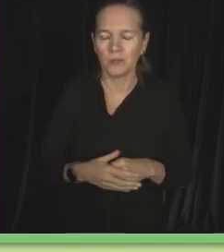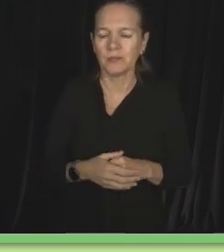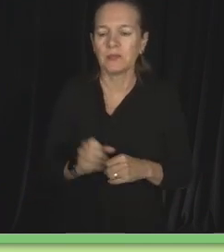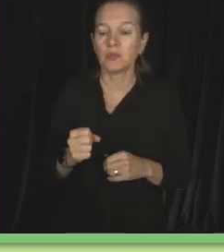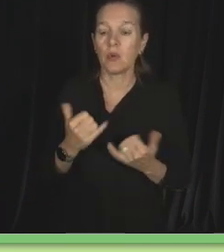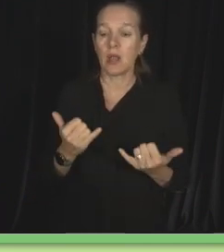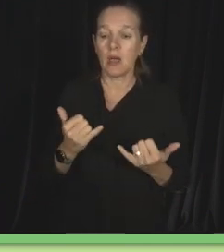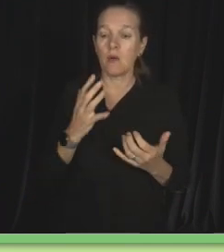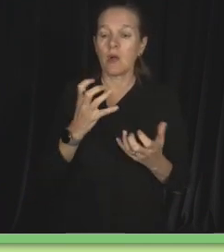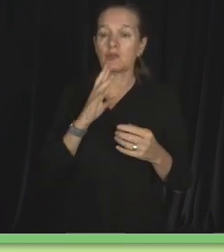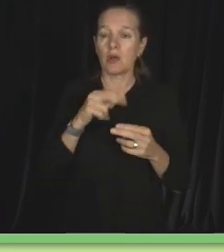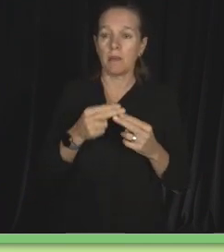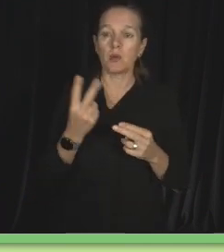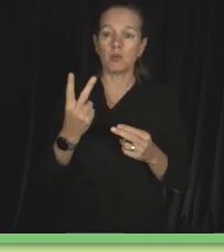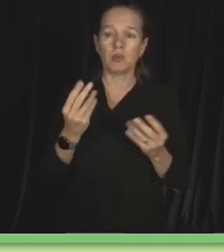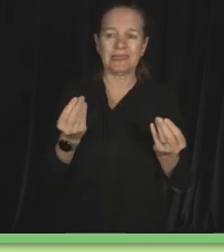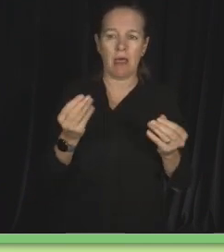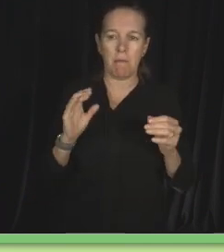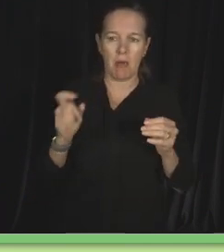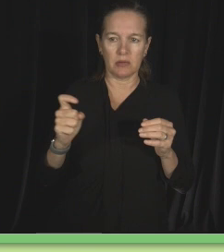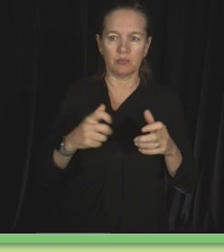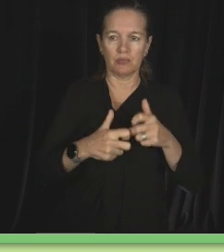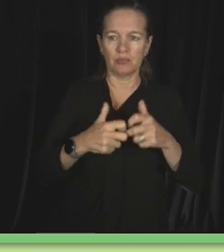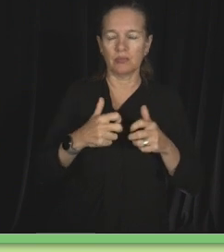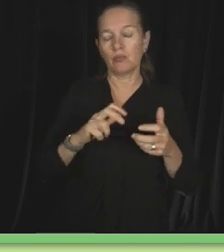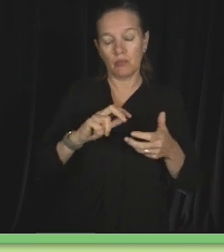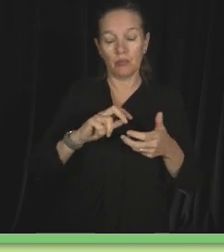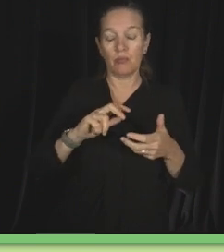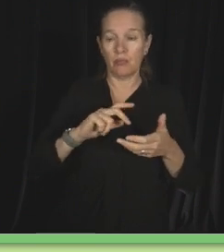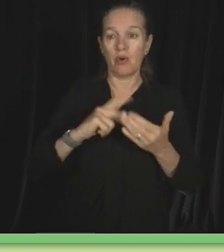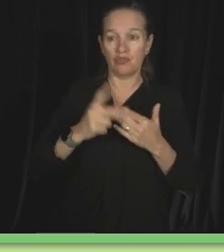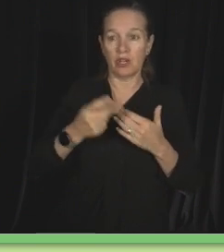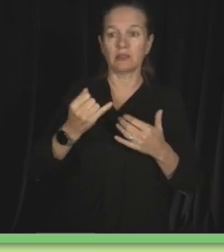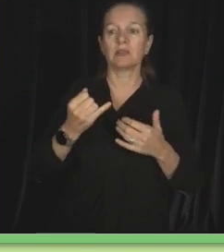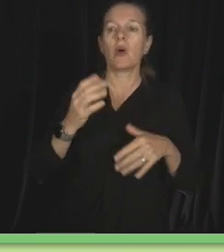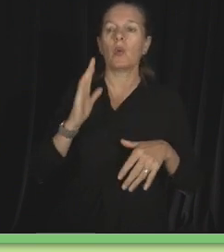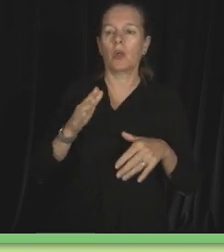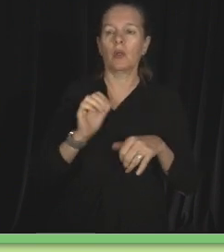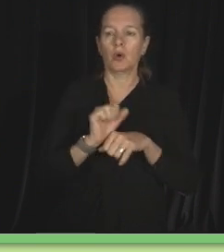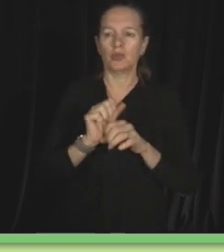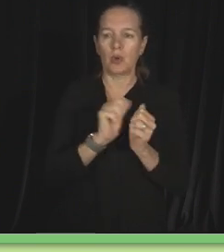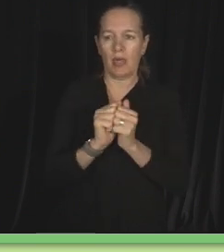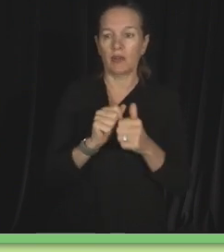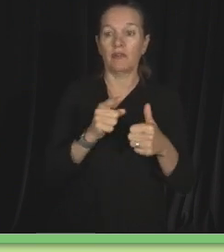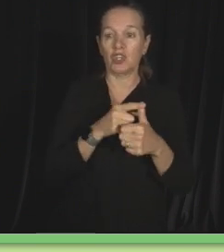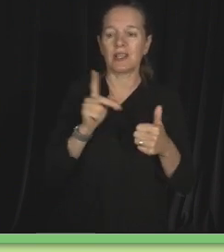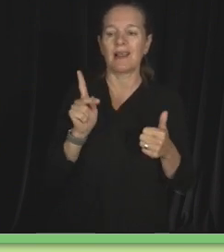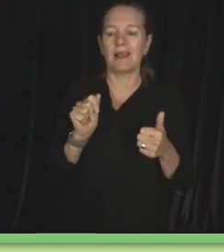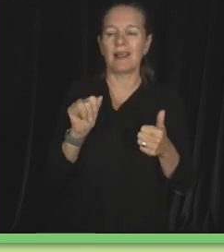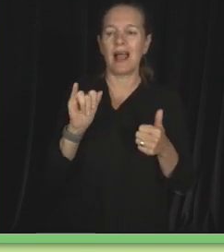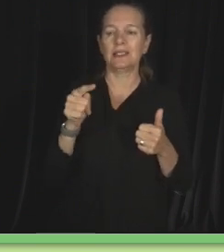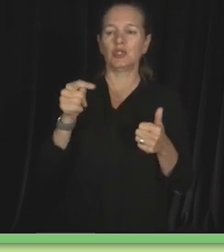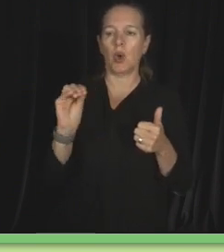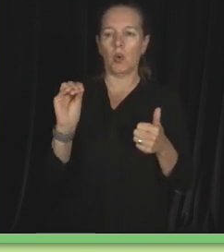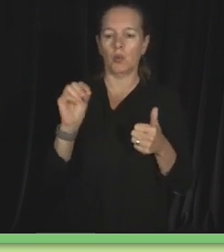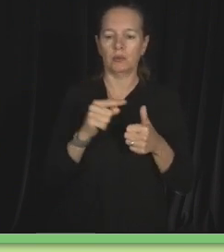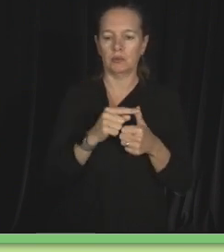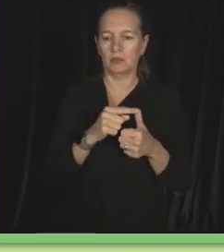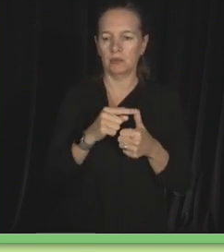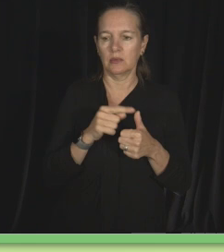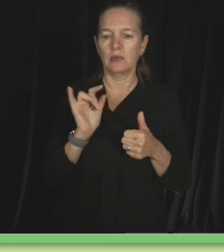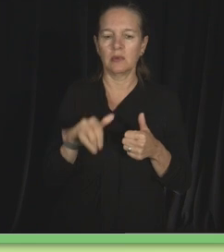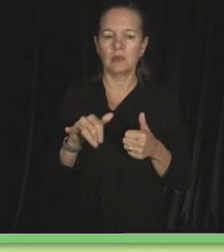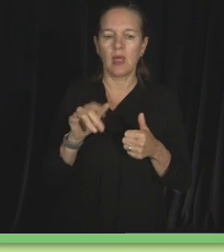two sandbox projects that have been working tirelessly together. The first one is KAITO, the Kubernetes AI toolchain